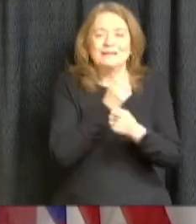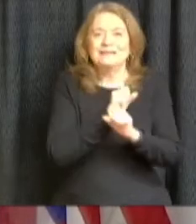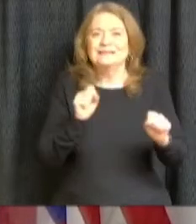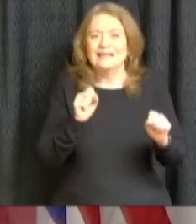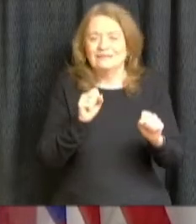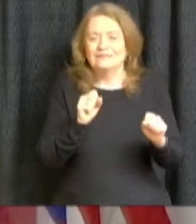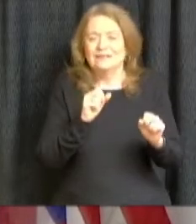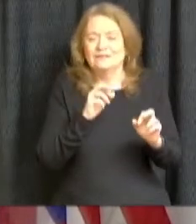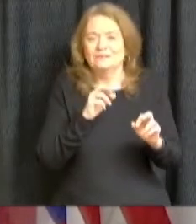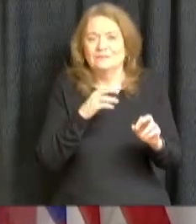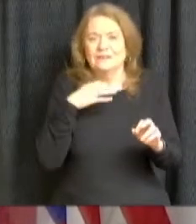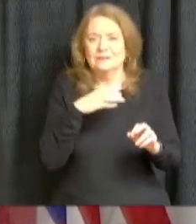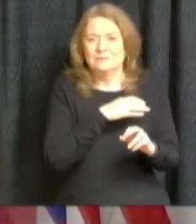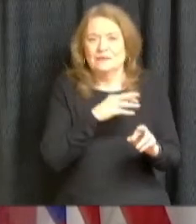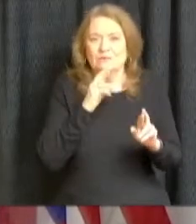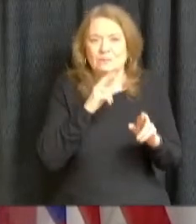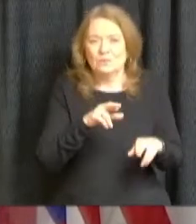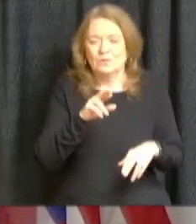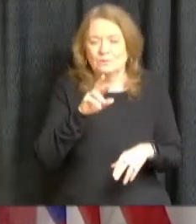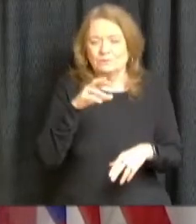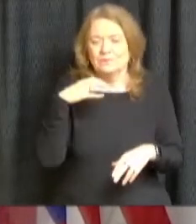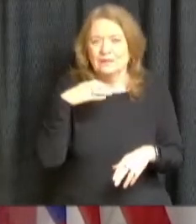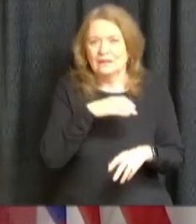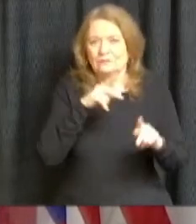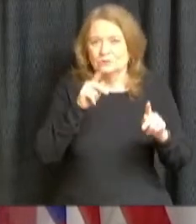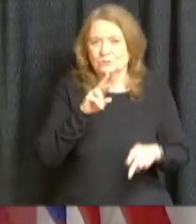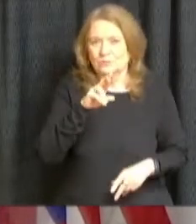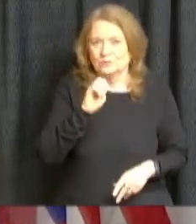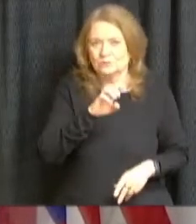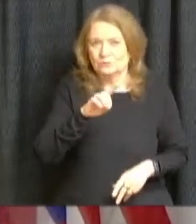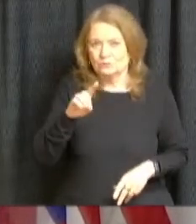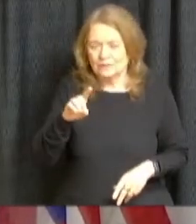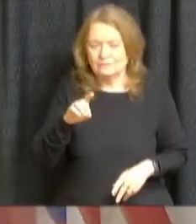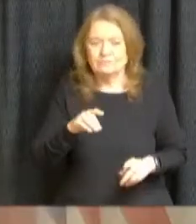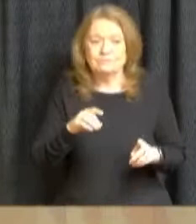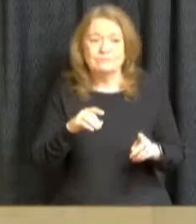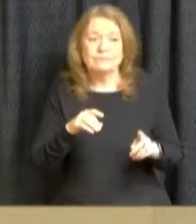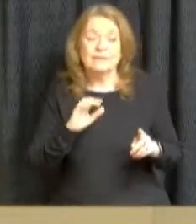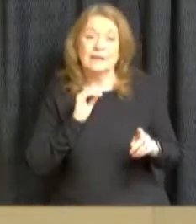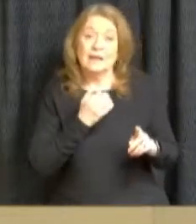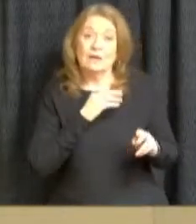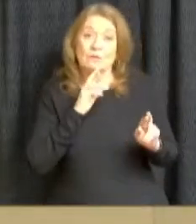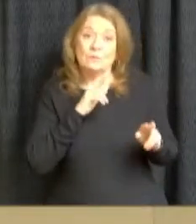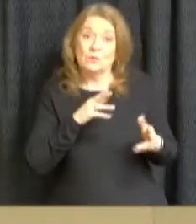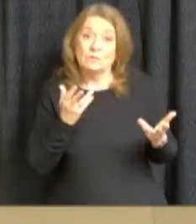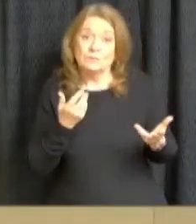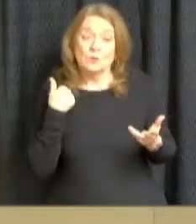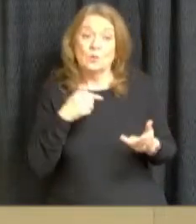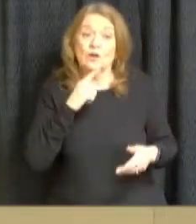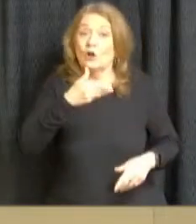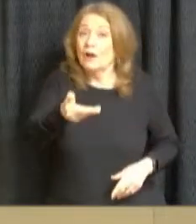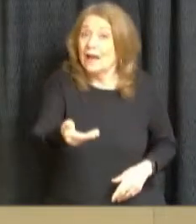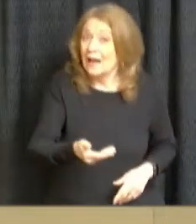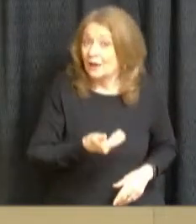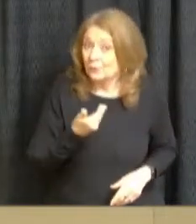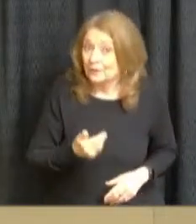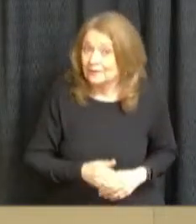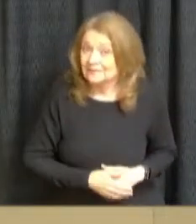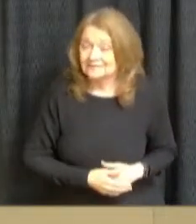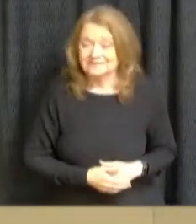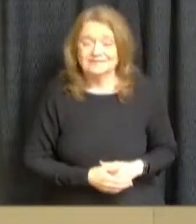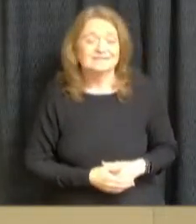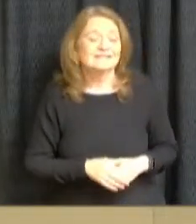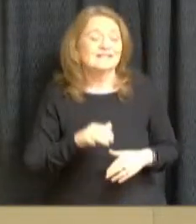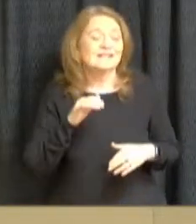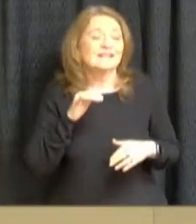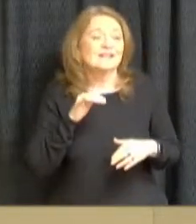report. Chairperson Red, you're recognized. Thank you, Mayor. Our theme for our report is we're hiring.